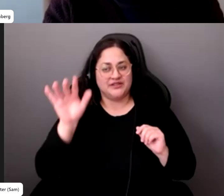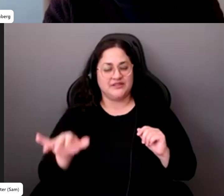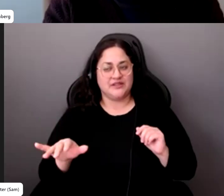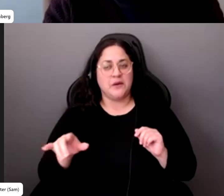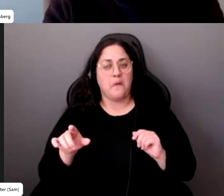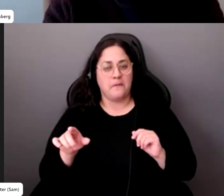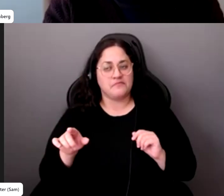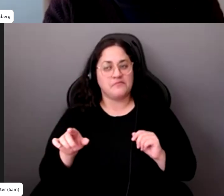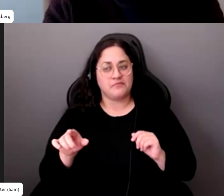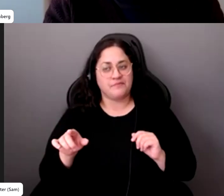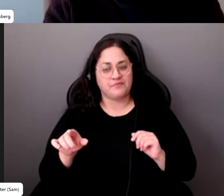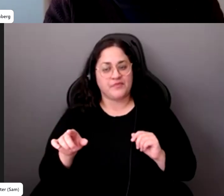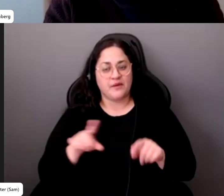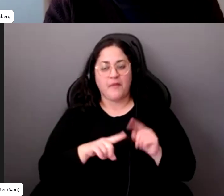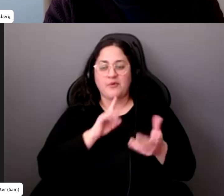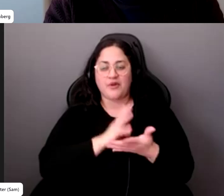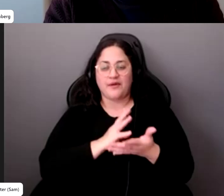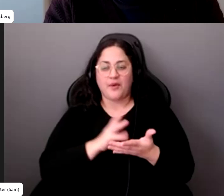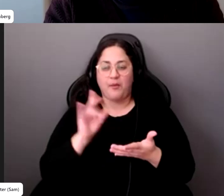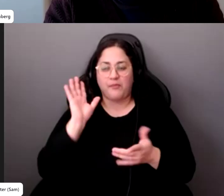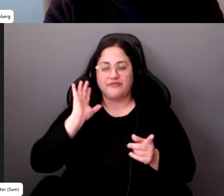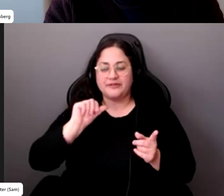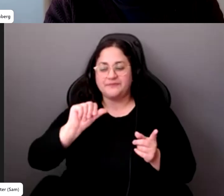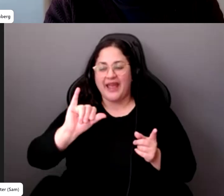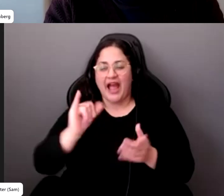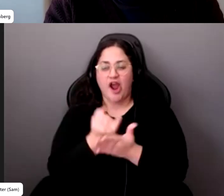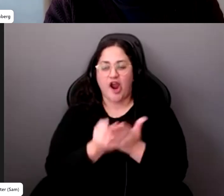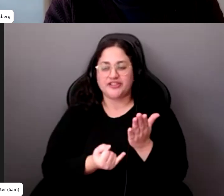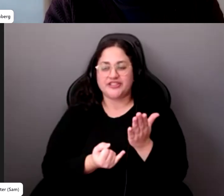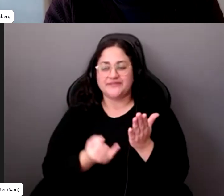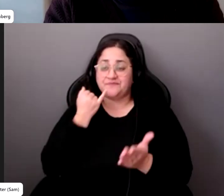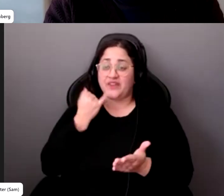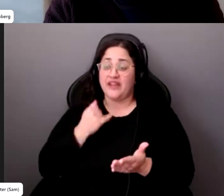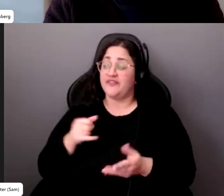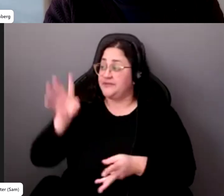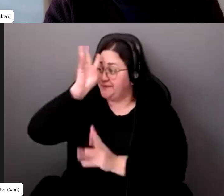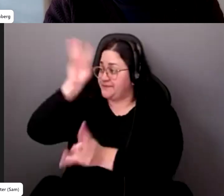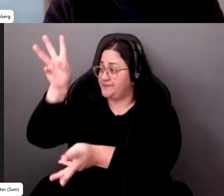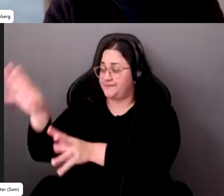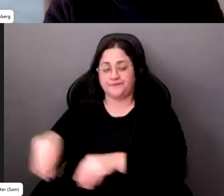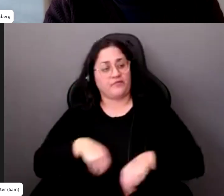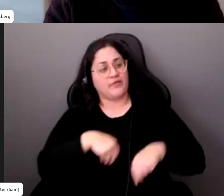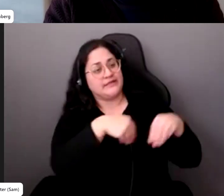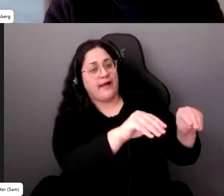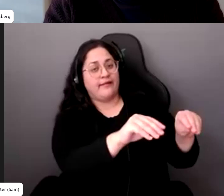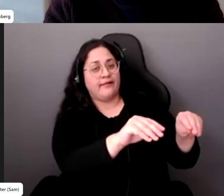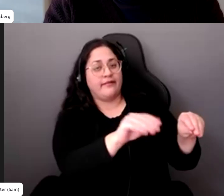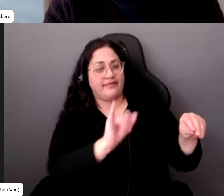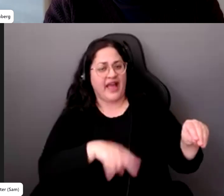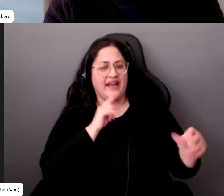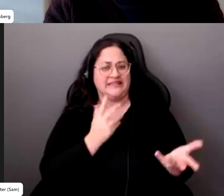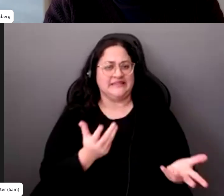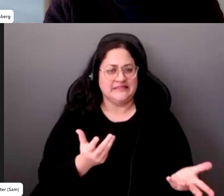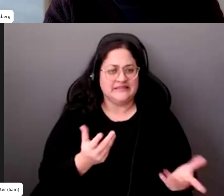about the context of the Christmas cards, right? So this person was selling Christmas cards with an image that was generated by